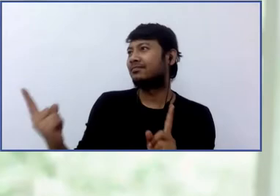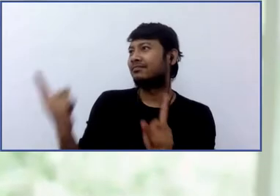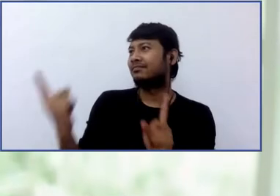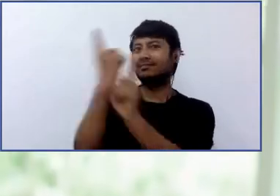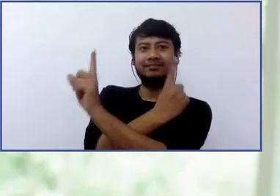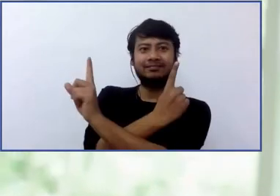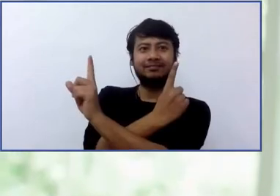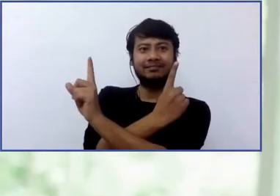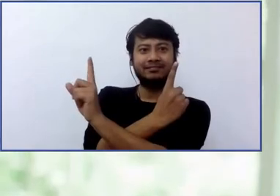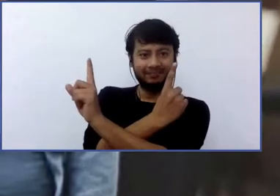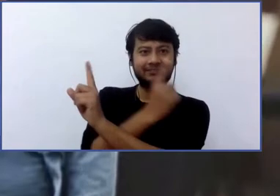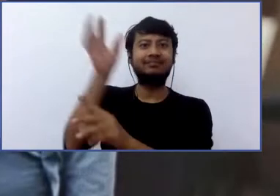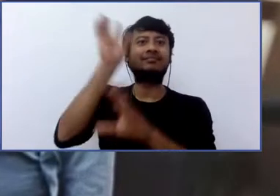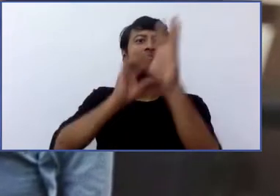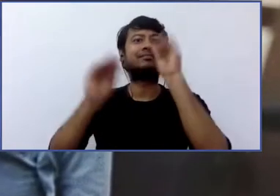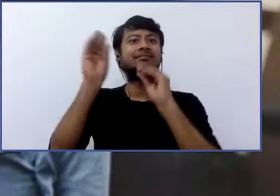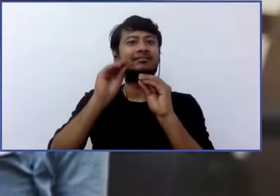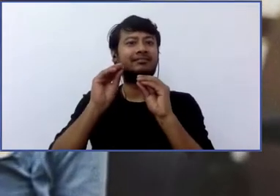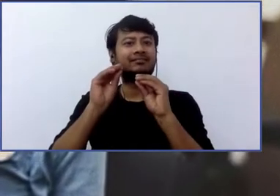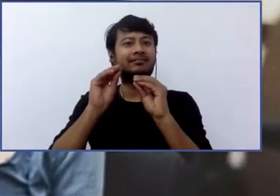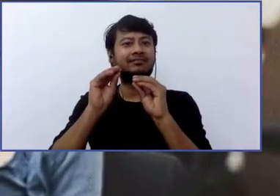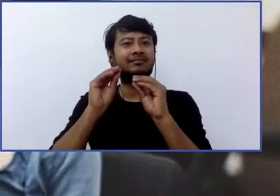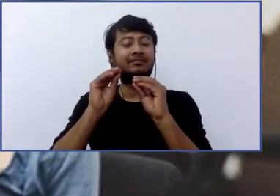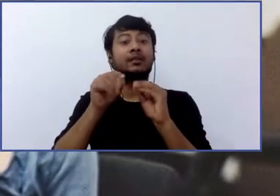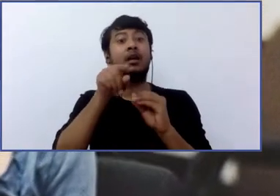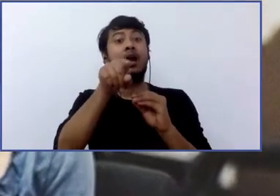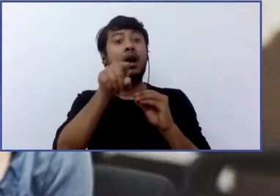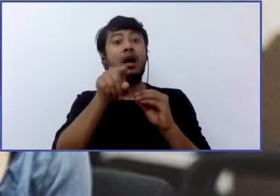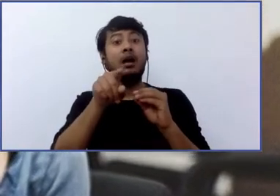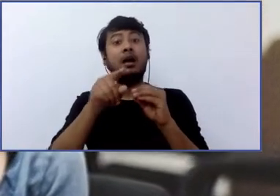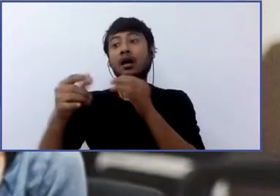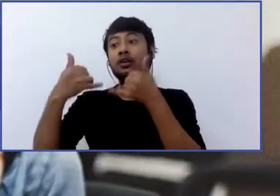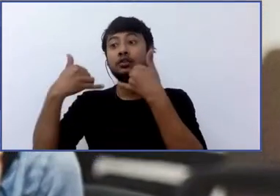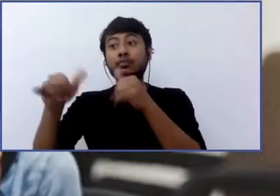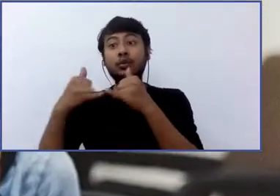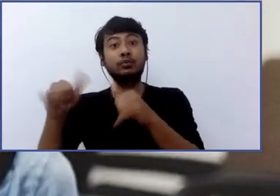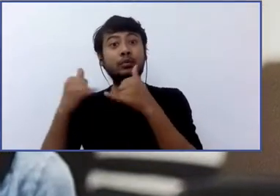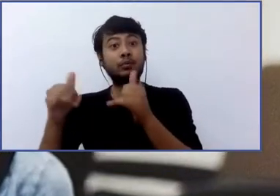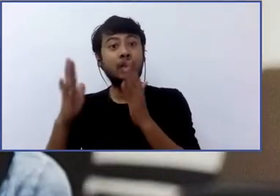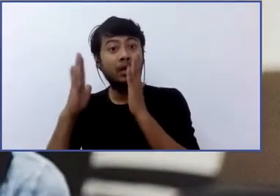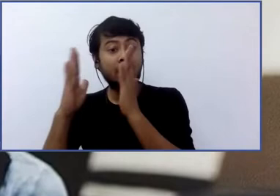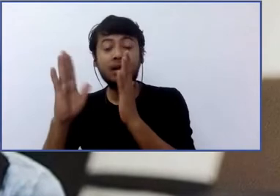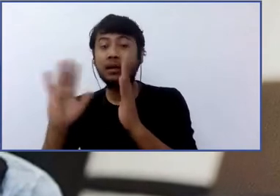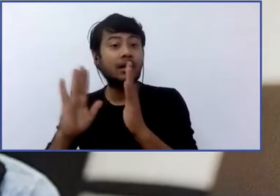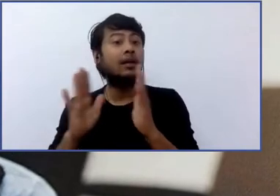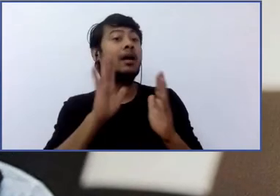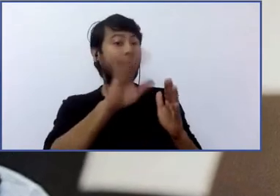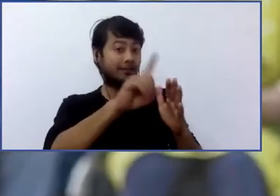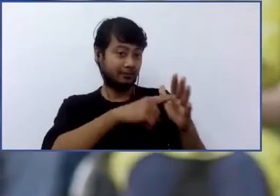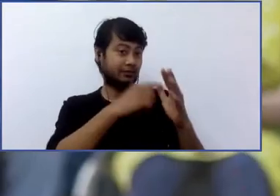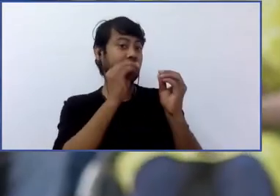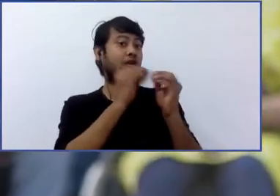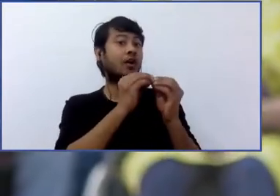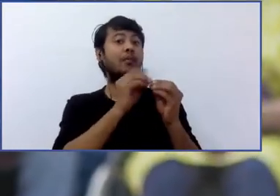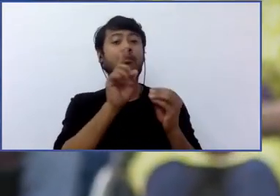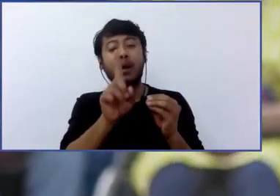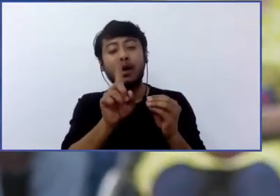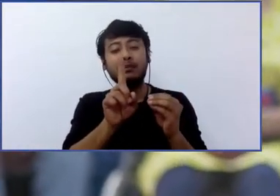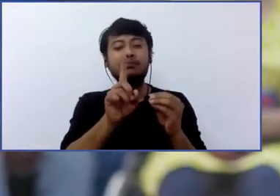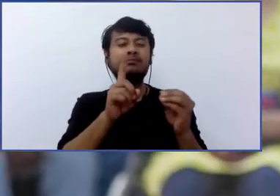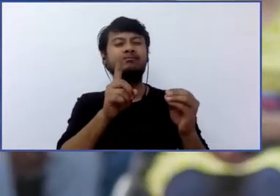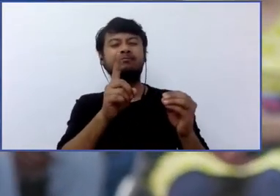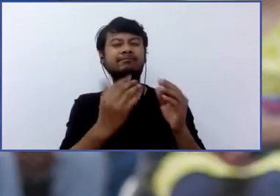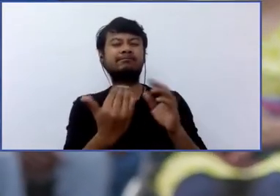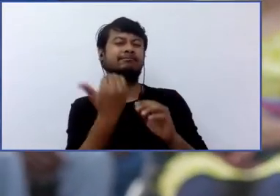of his life with a full-time job, and most recently, Justin quit his two-decade corporate career to work in